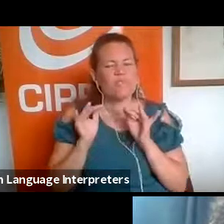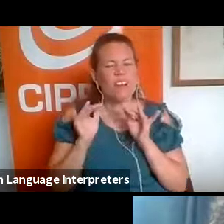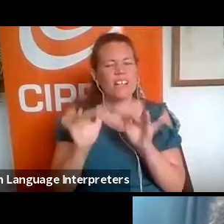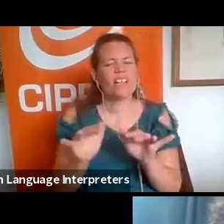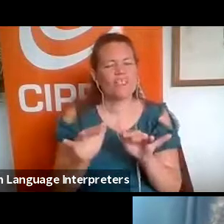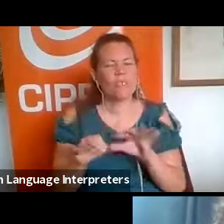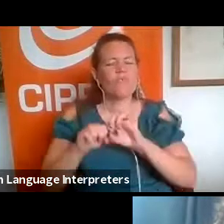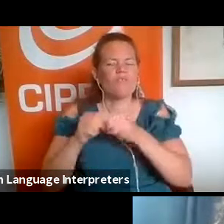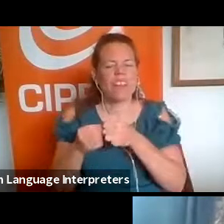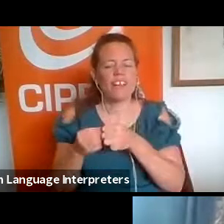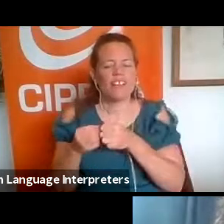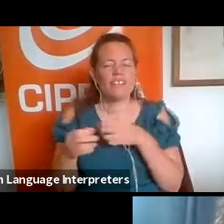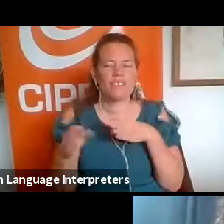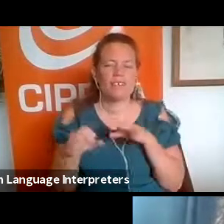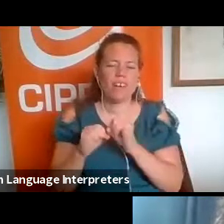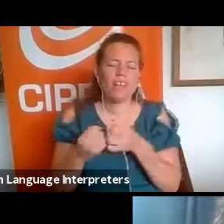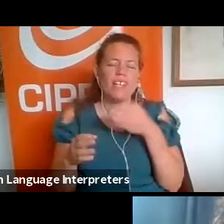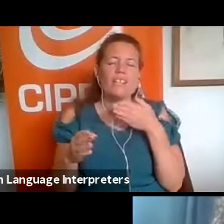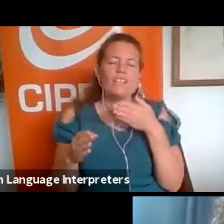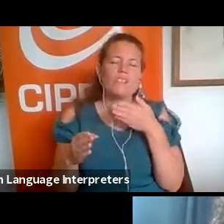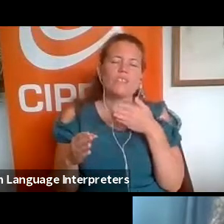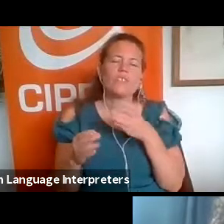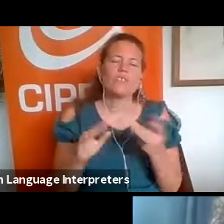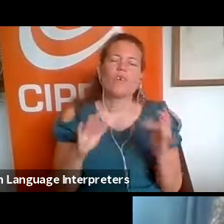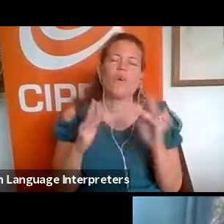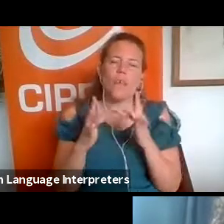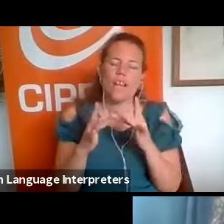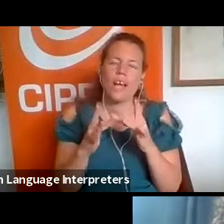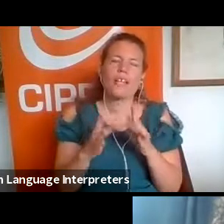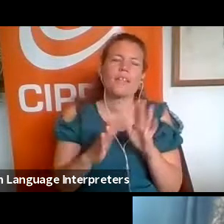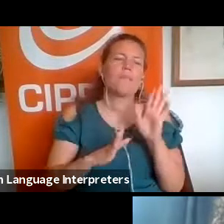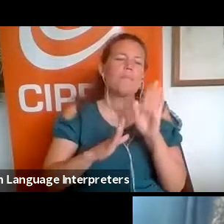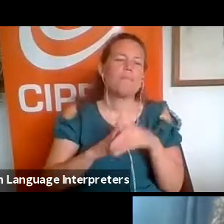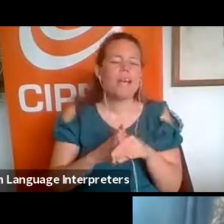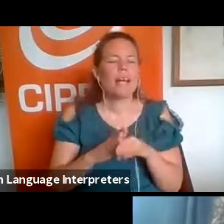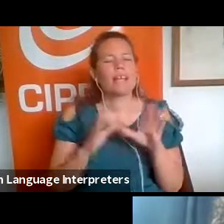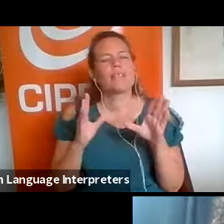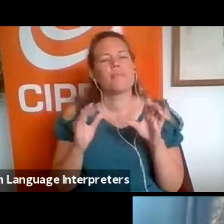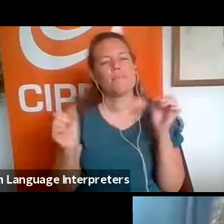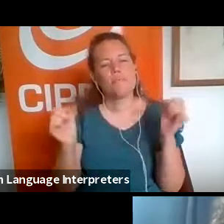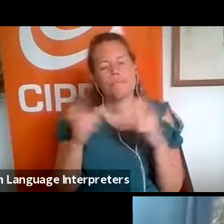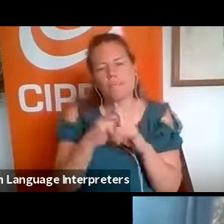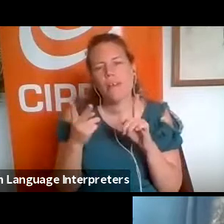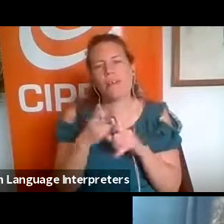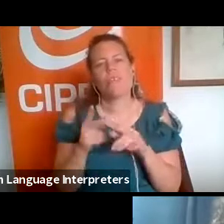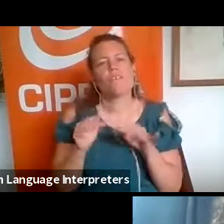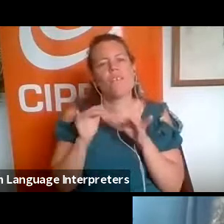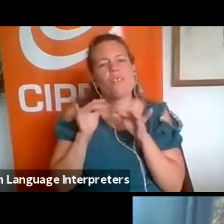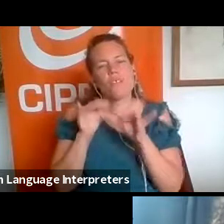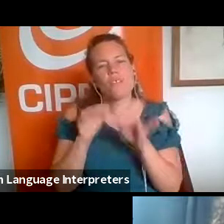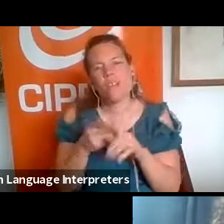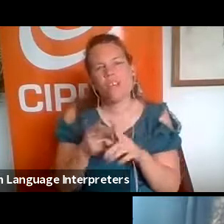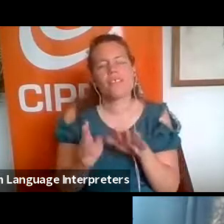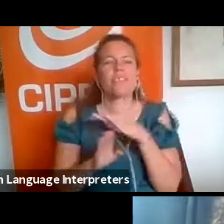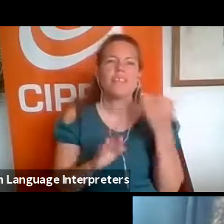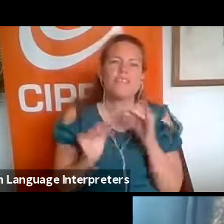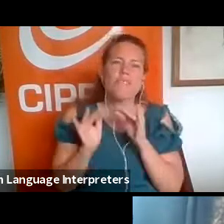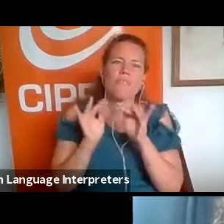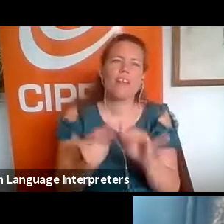violations online include blackmail, threats of violence, obviously rape and death threats.